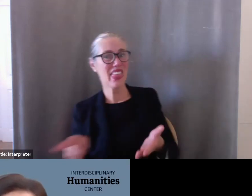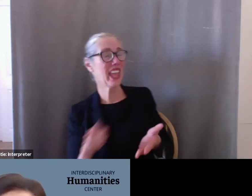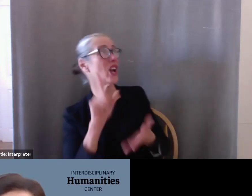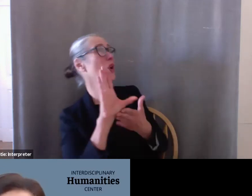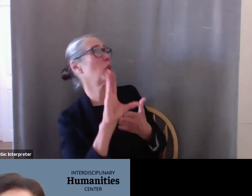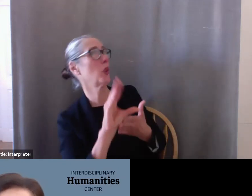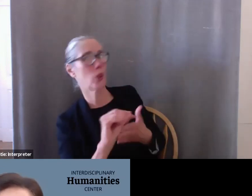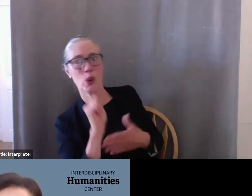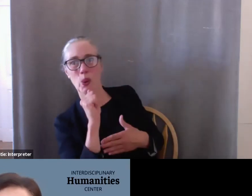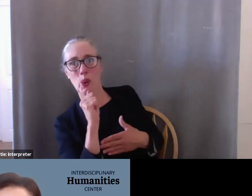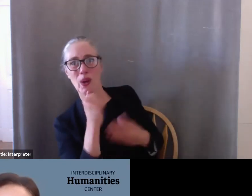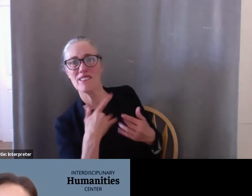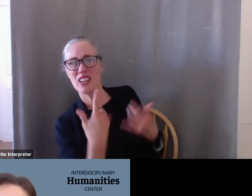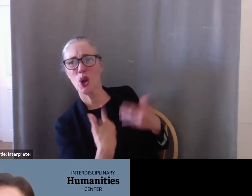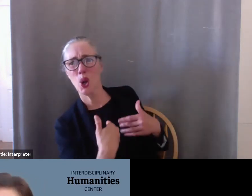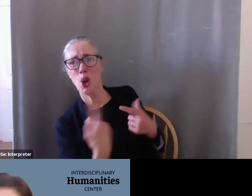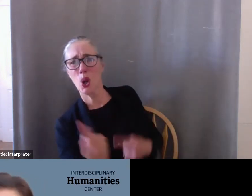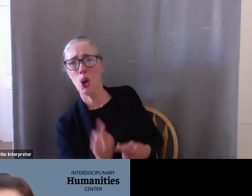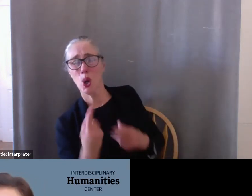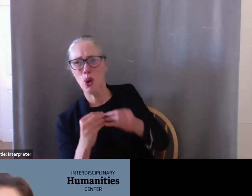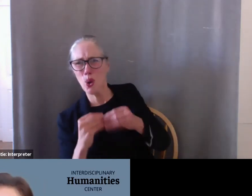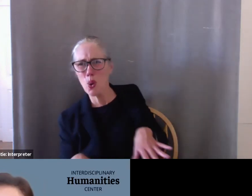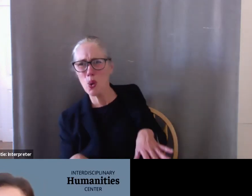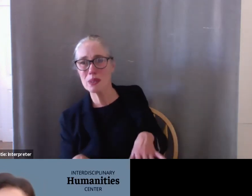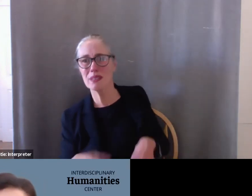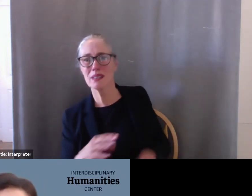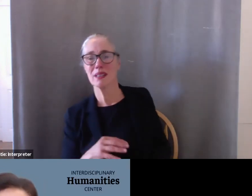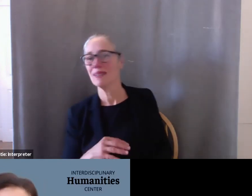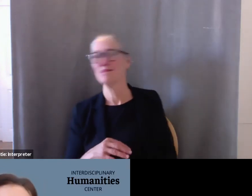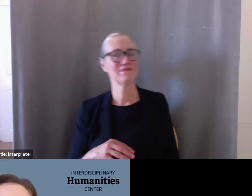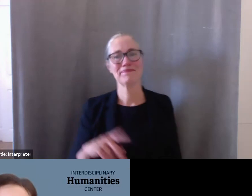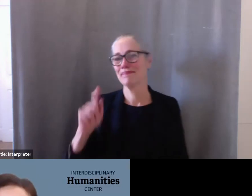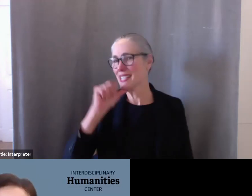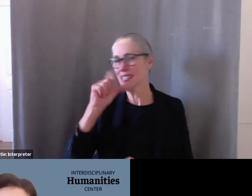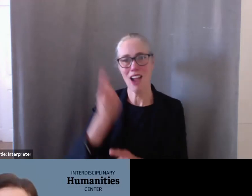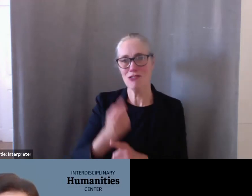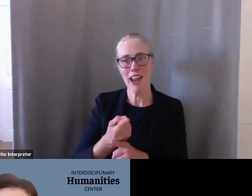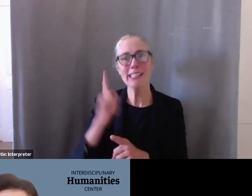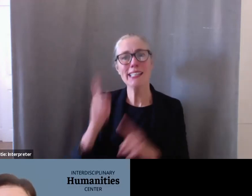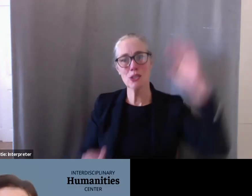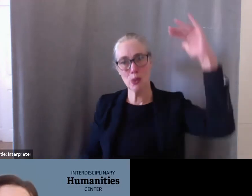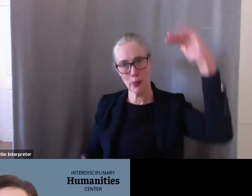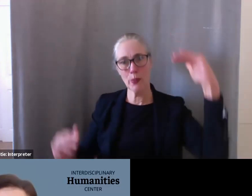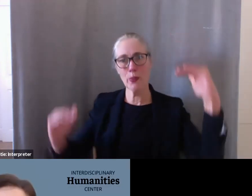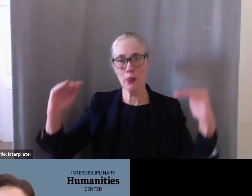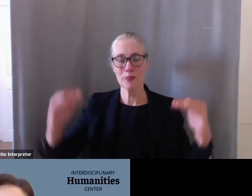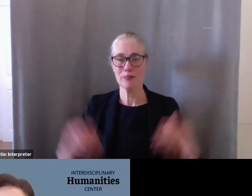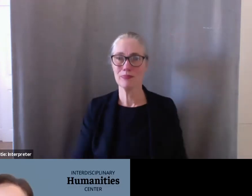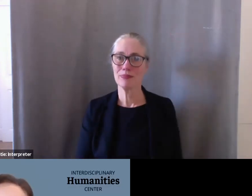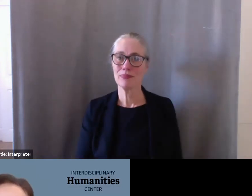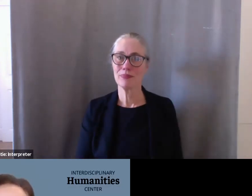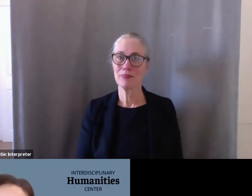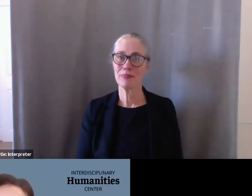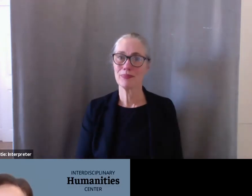first event in Living Democracy. My thanks again to John Majewski for such an inspiring